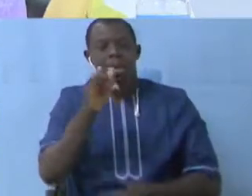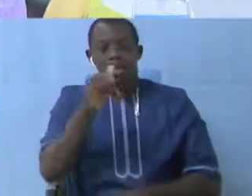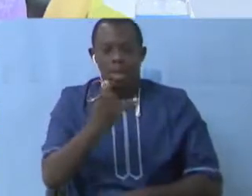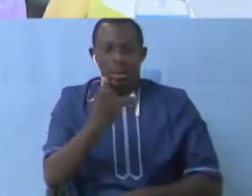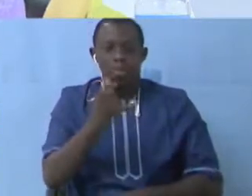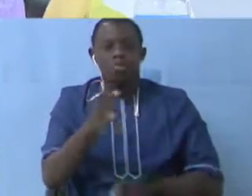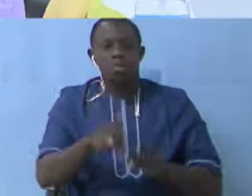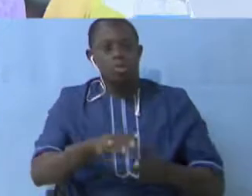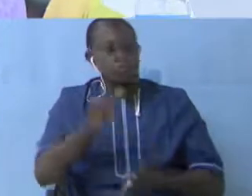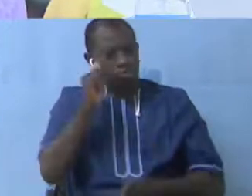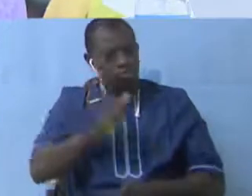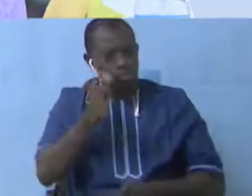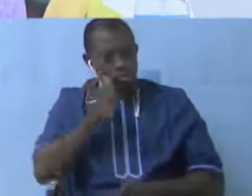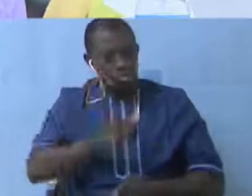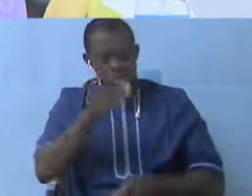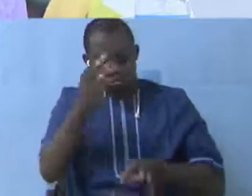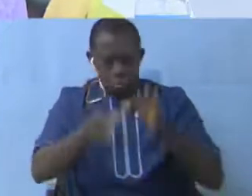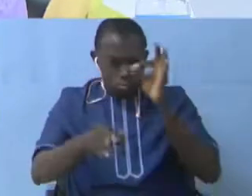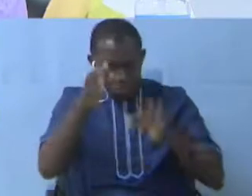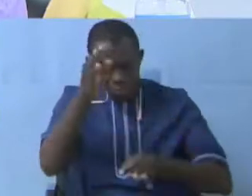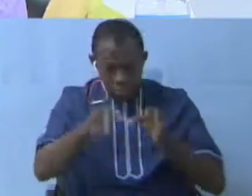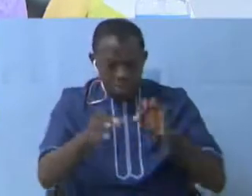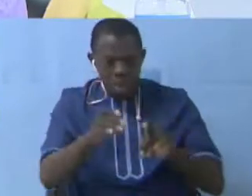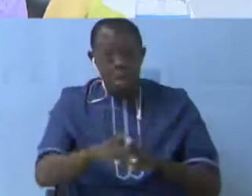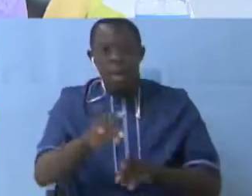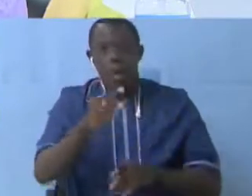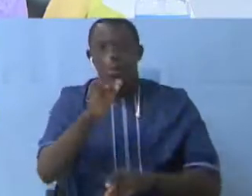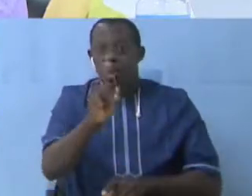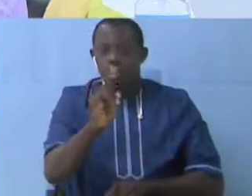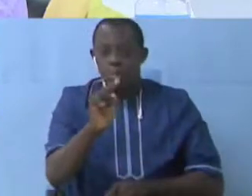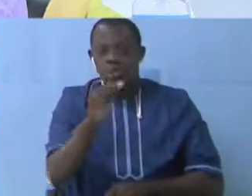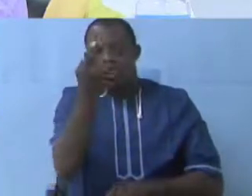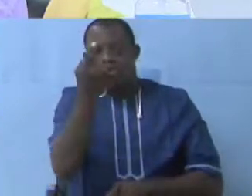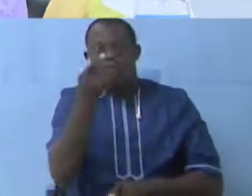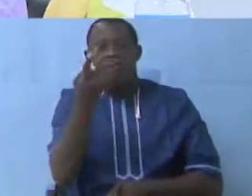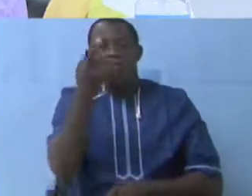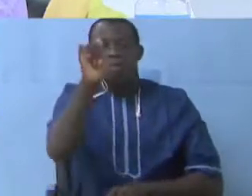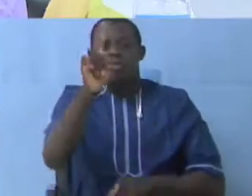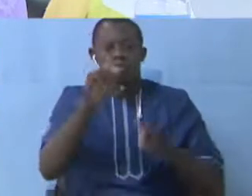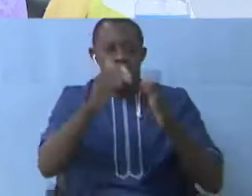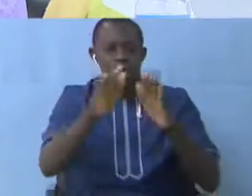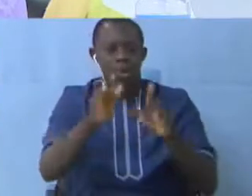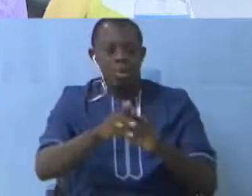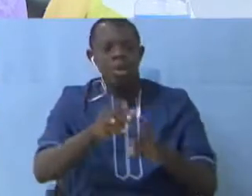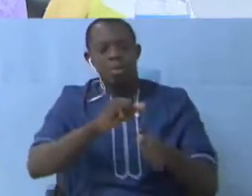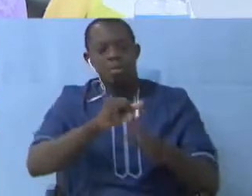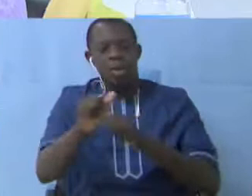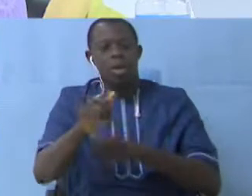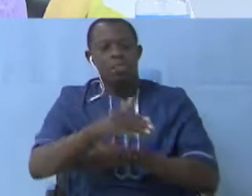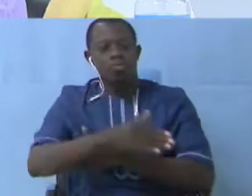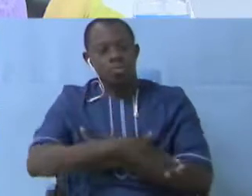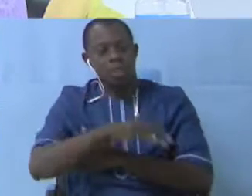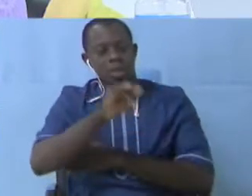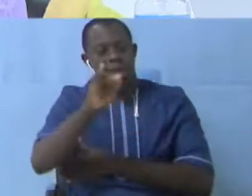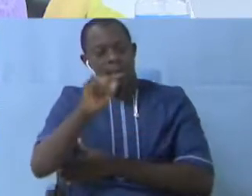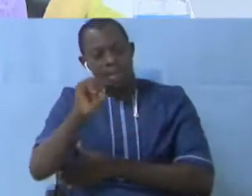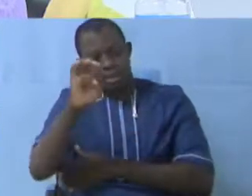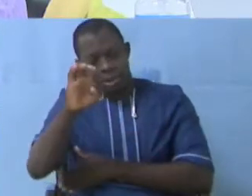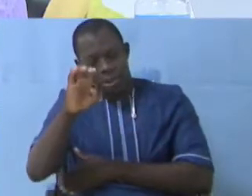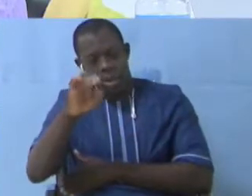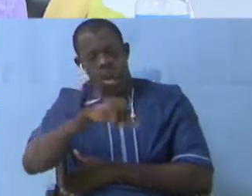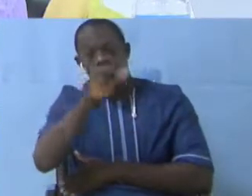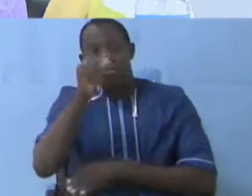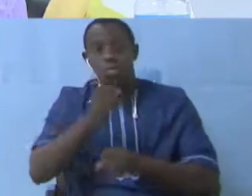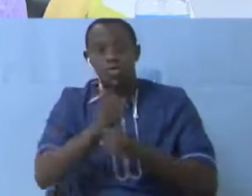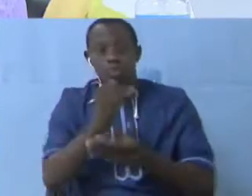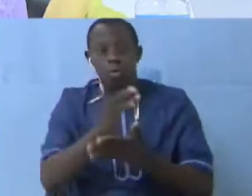will use the court avenues, but one of your first move is to close IEC and to ensure that those in